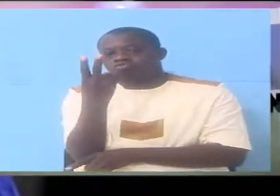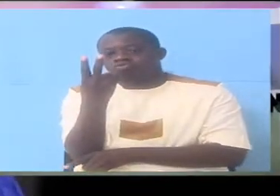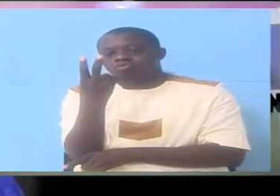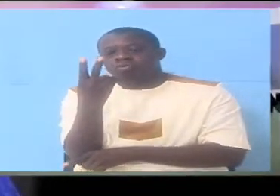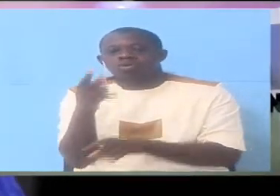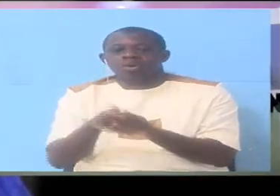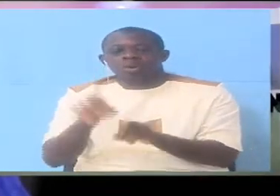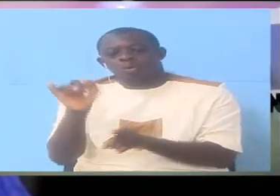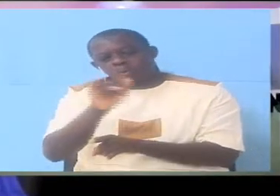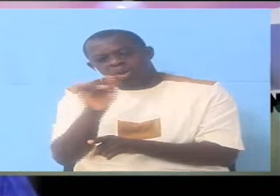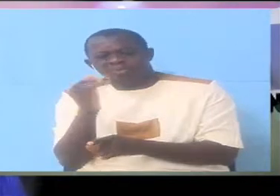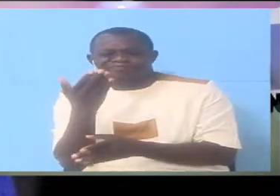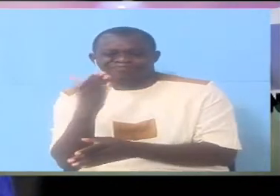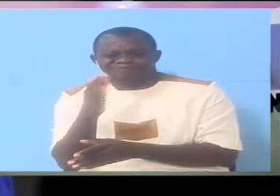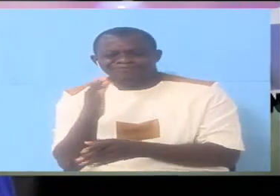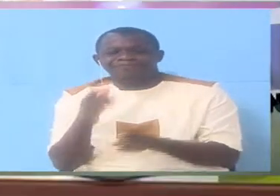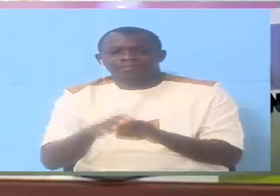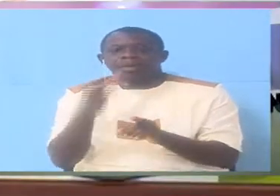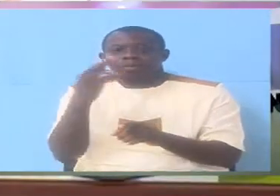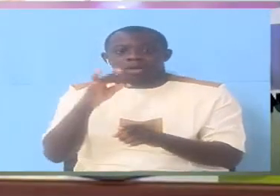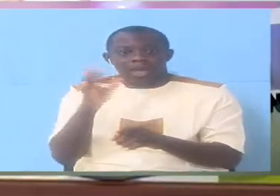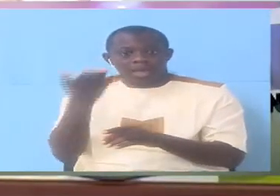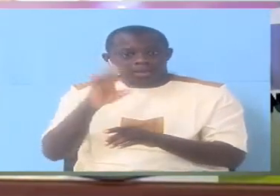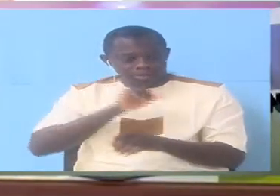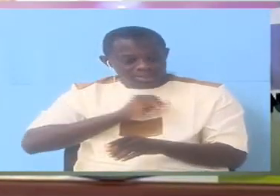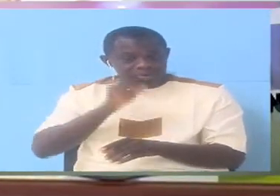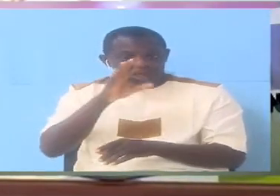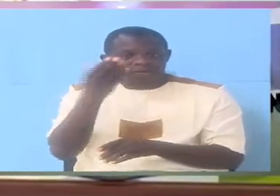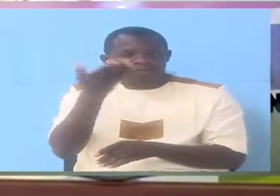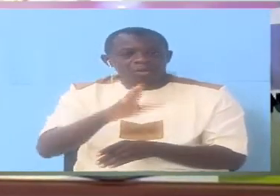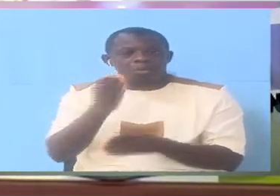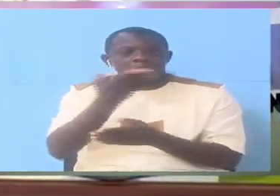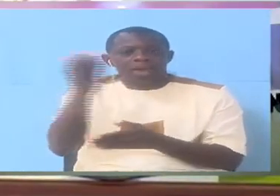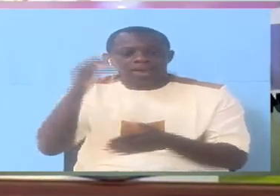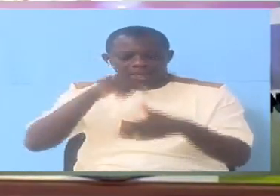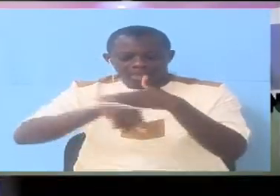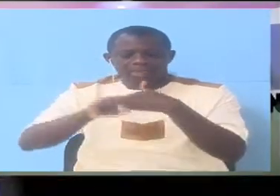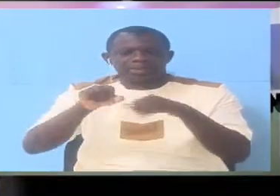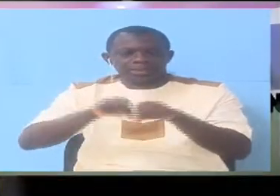bit... But anyway, did he say where he was from in Senegal? I